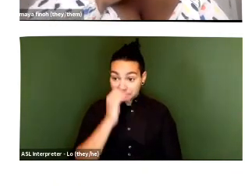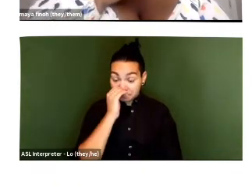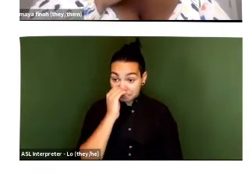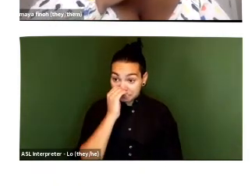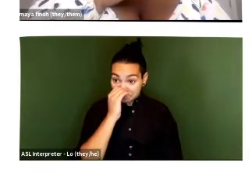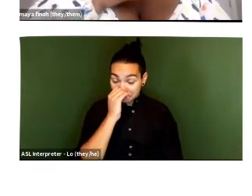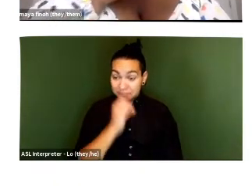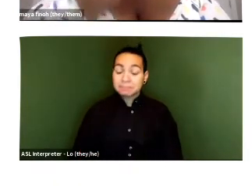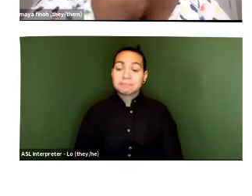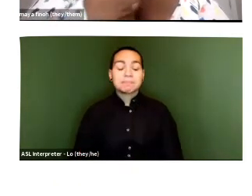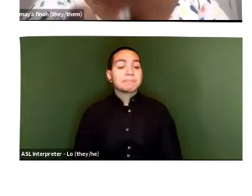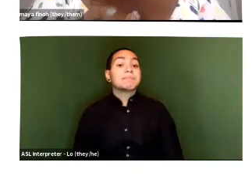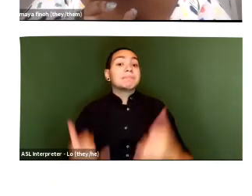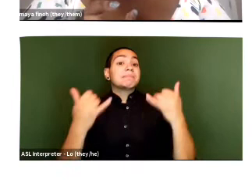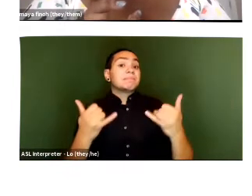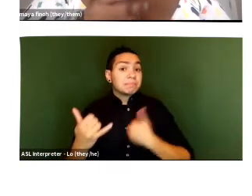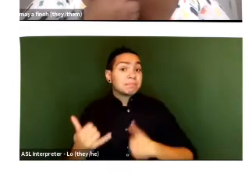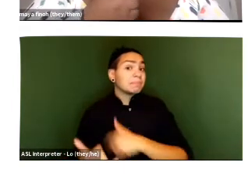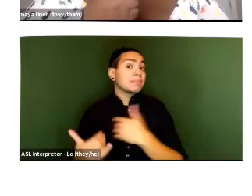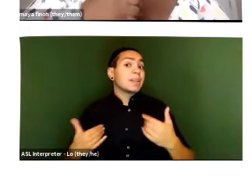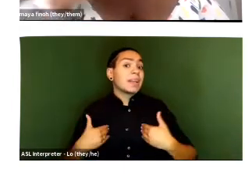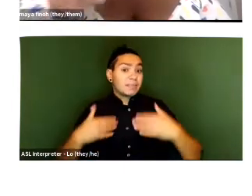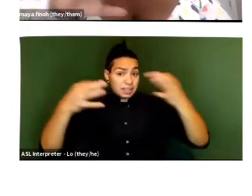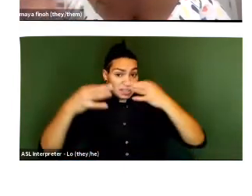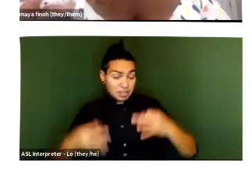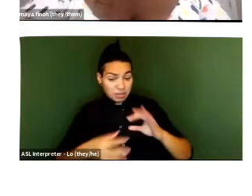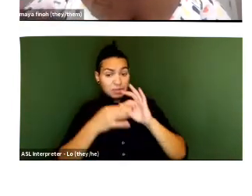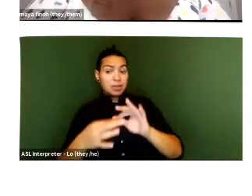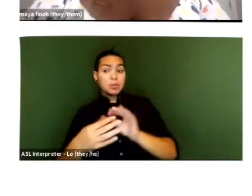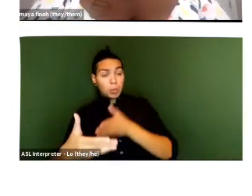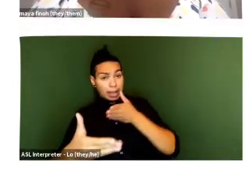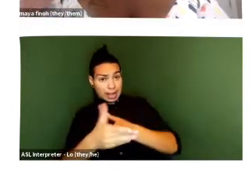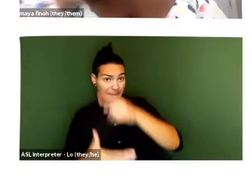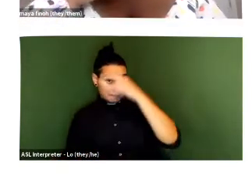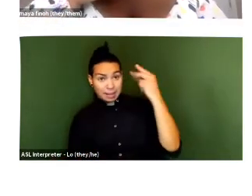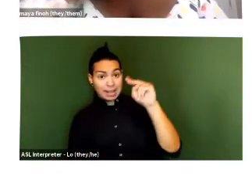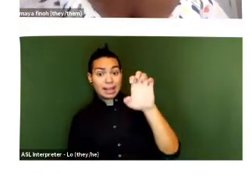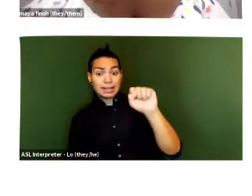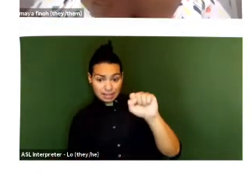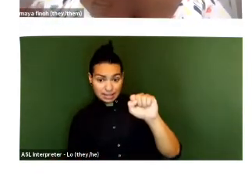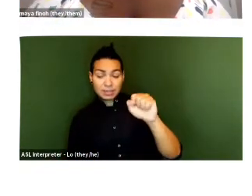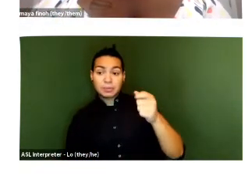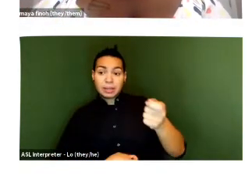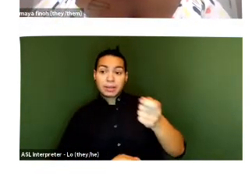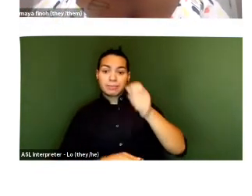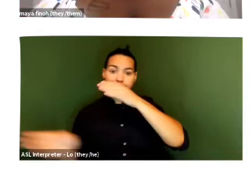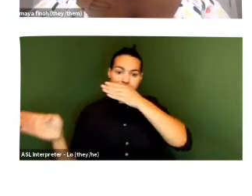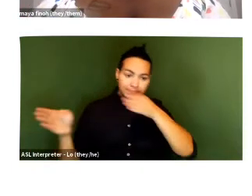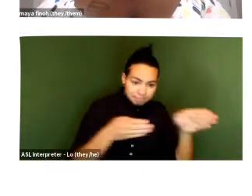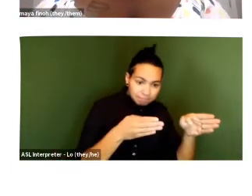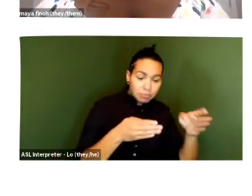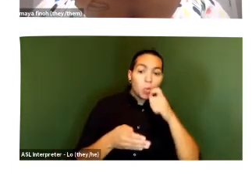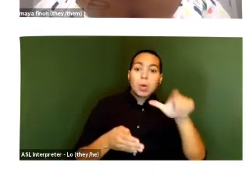So now that we have a definition of anti-Blackness, let's shift focus now to who else participates in